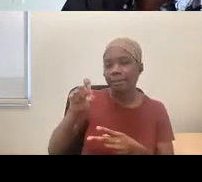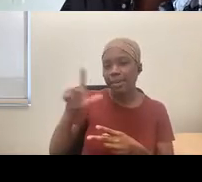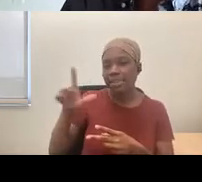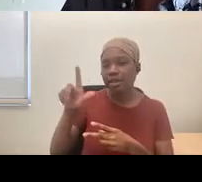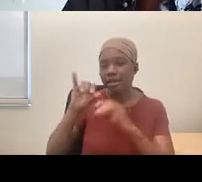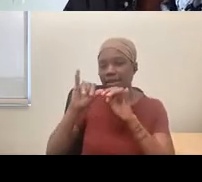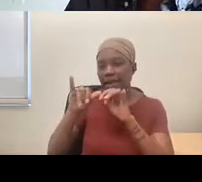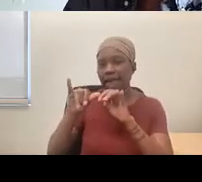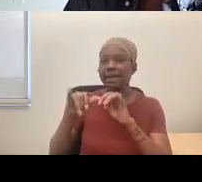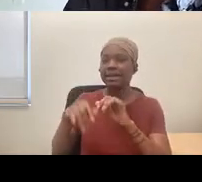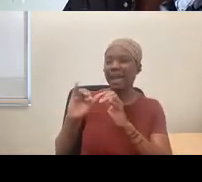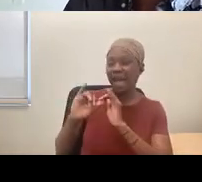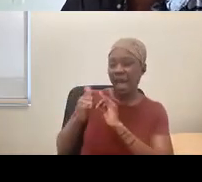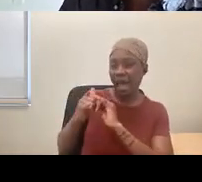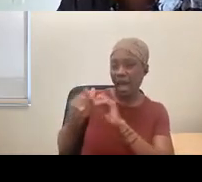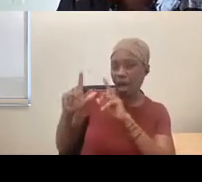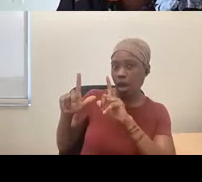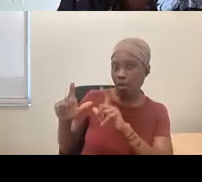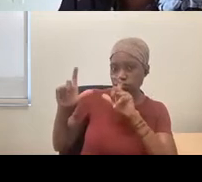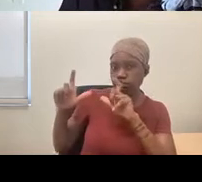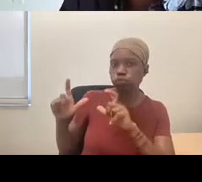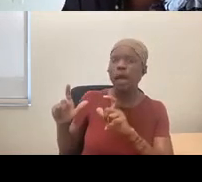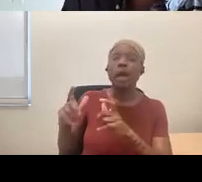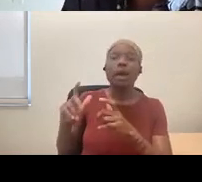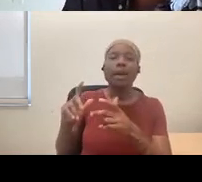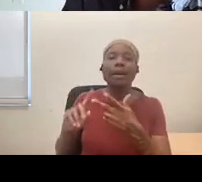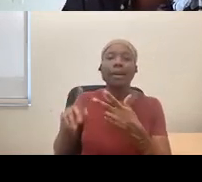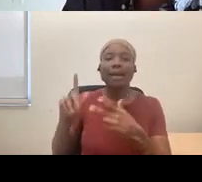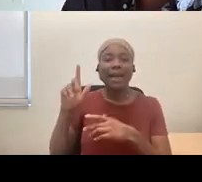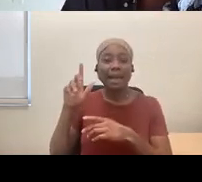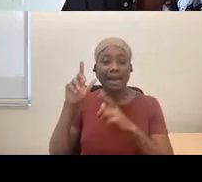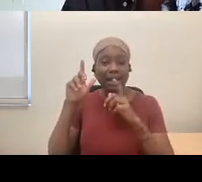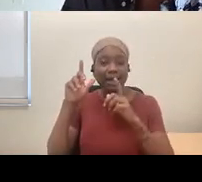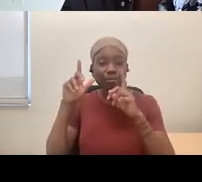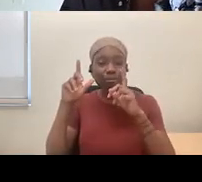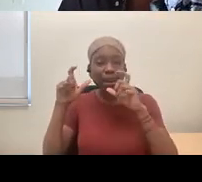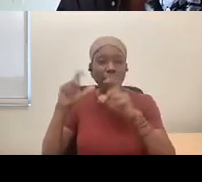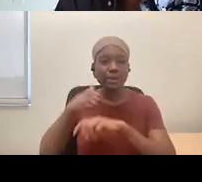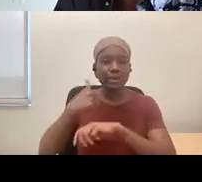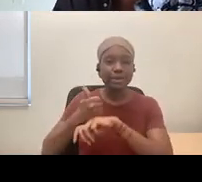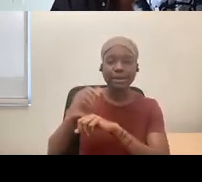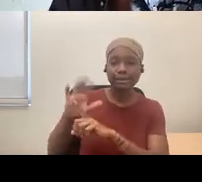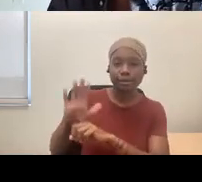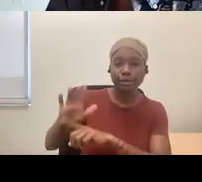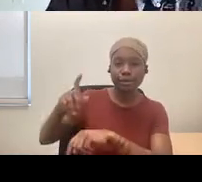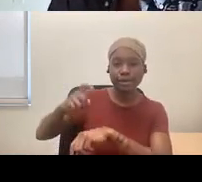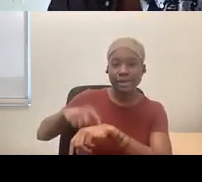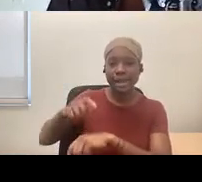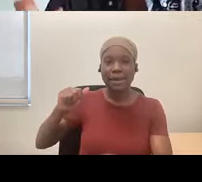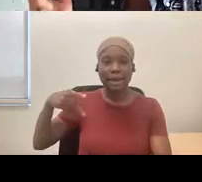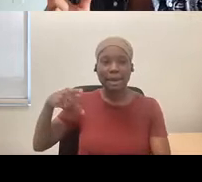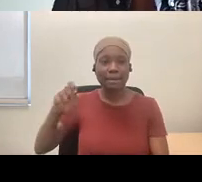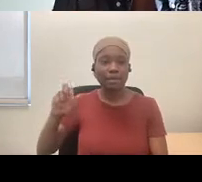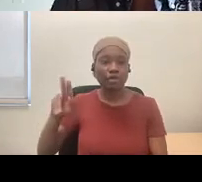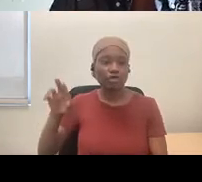taken with like the camera settings, the exposure time, the aperture size. And it's also